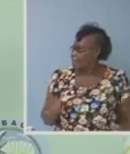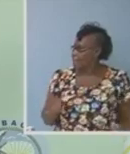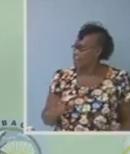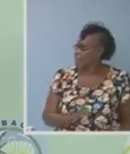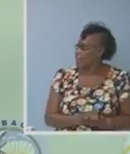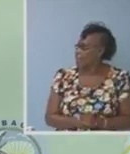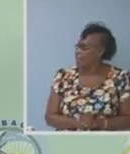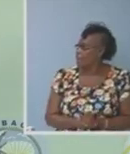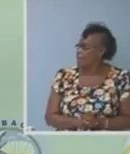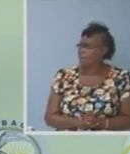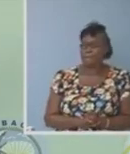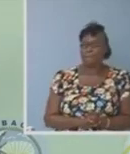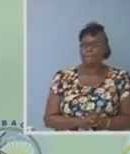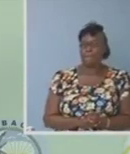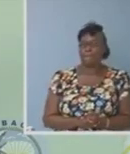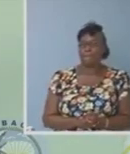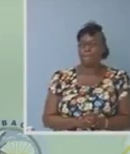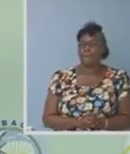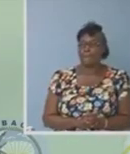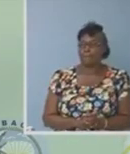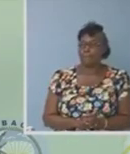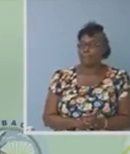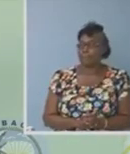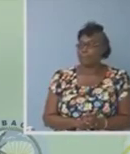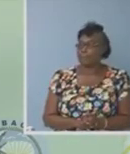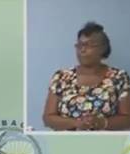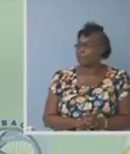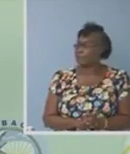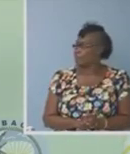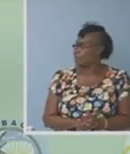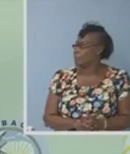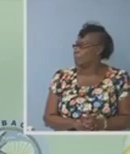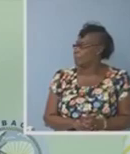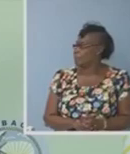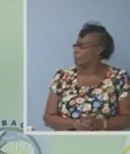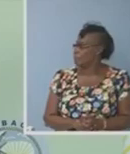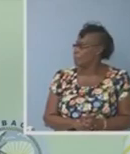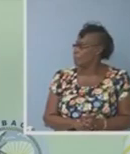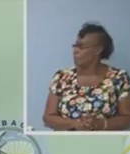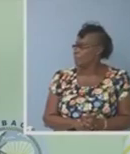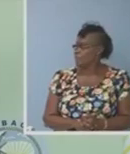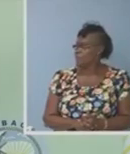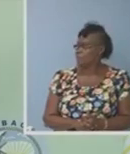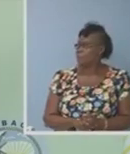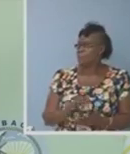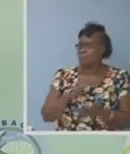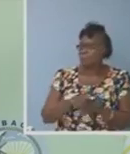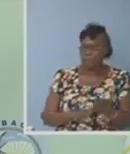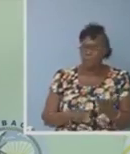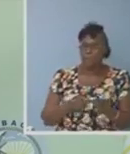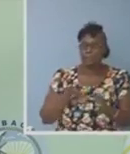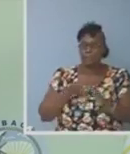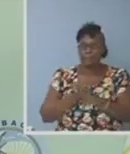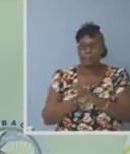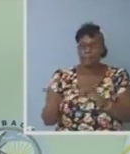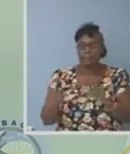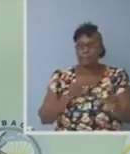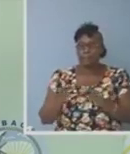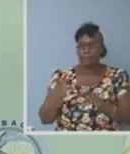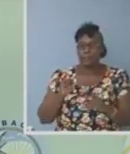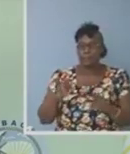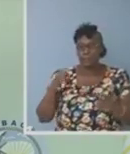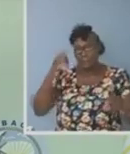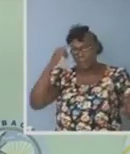announced a liquidity support program, and in addition to what the banks will be doing, we have agreed